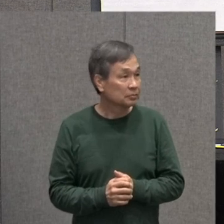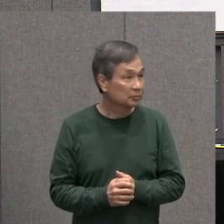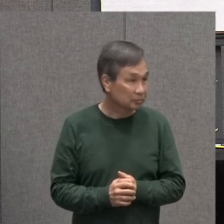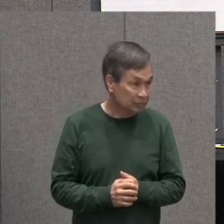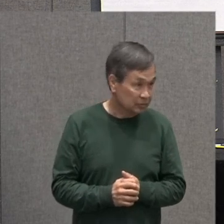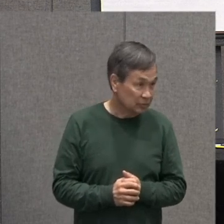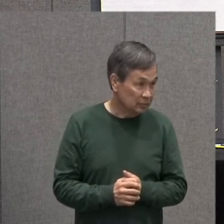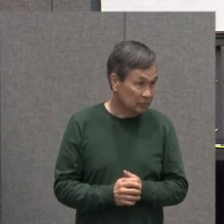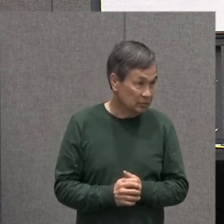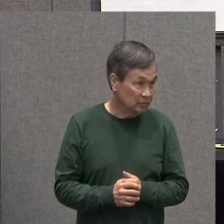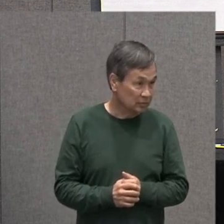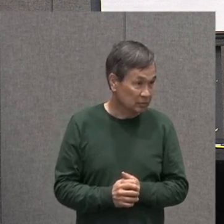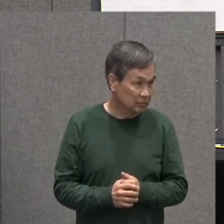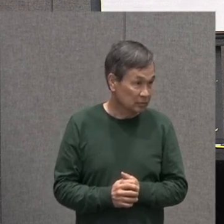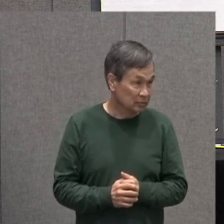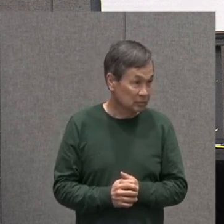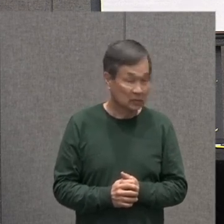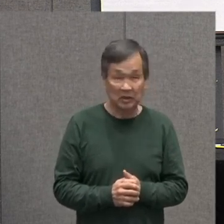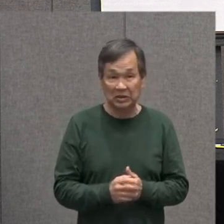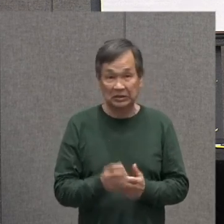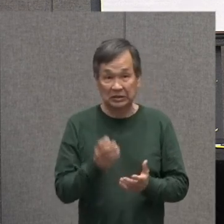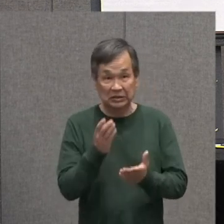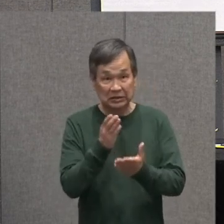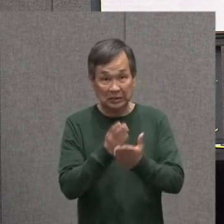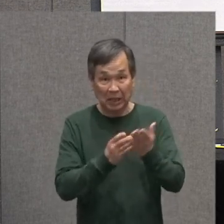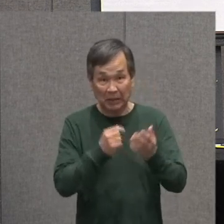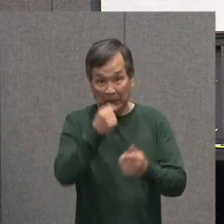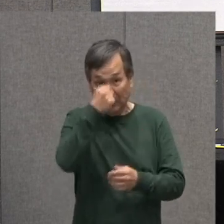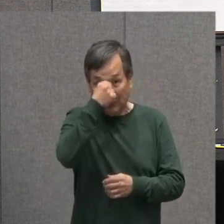Ah, yeah. Ooh, I make a skinny strip.